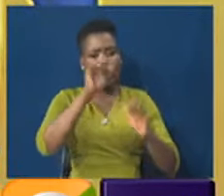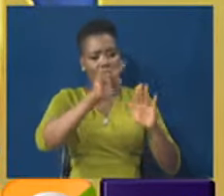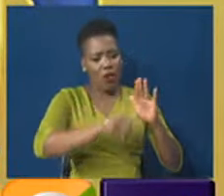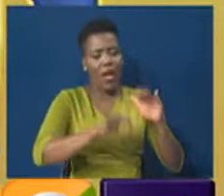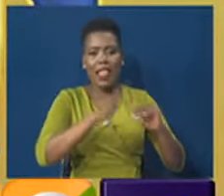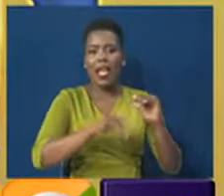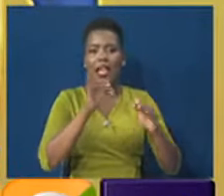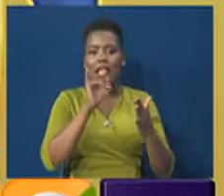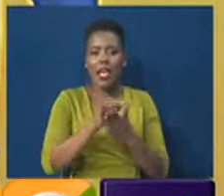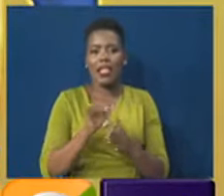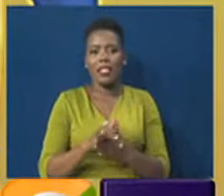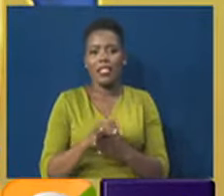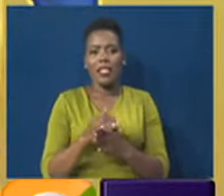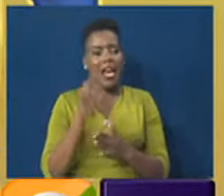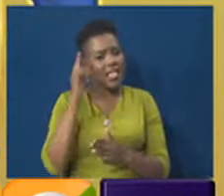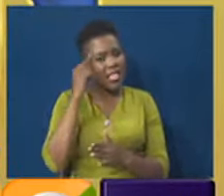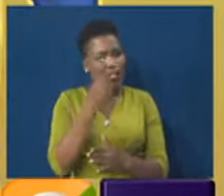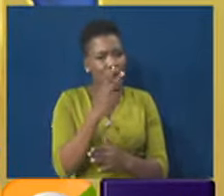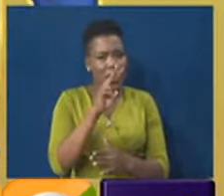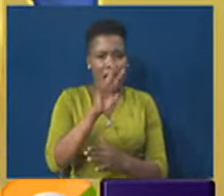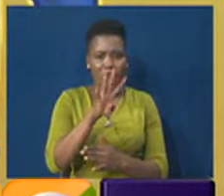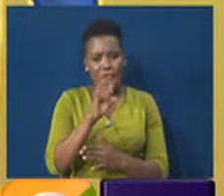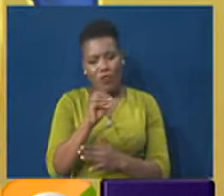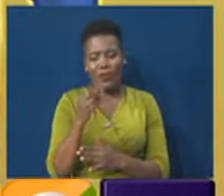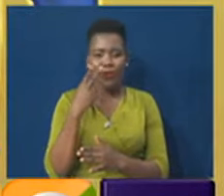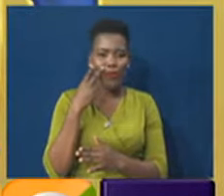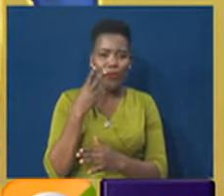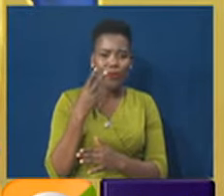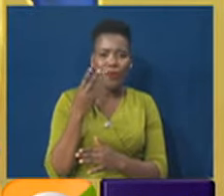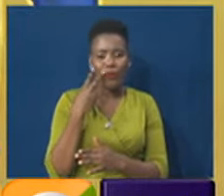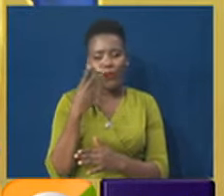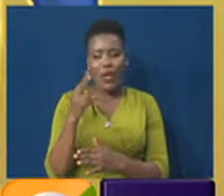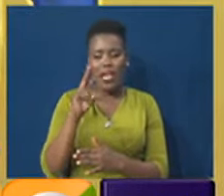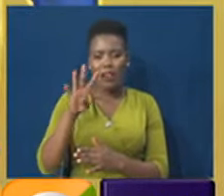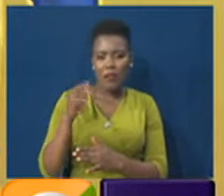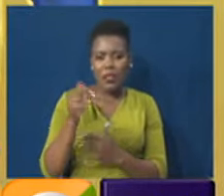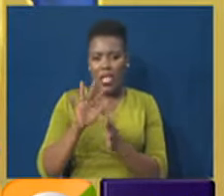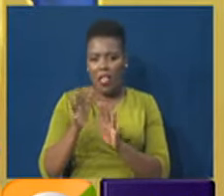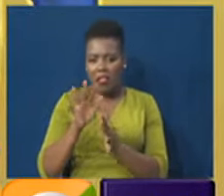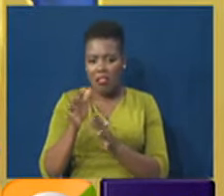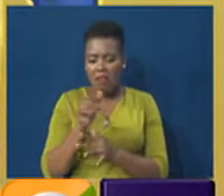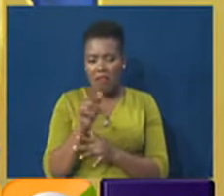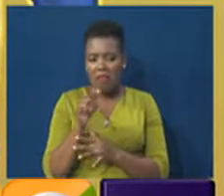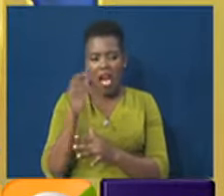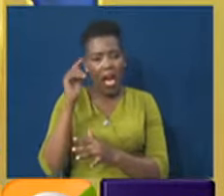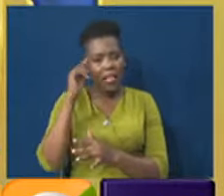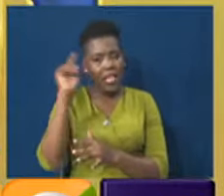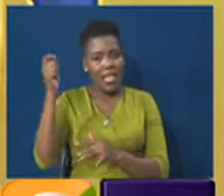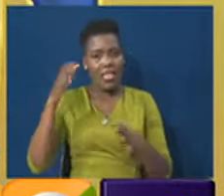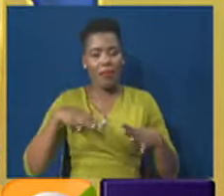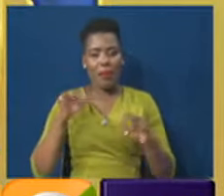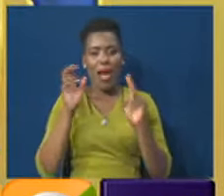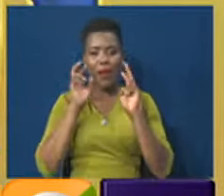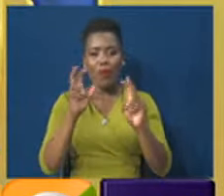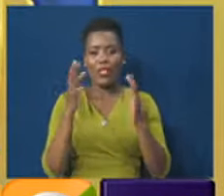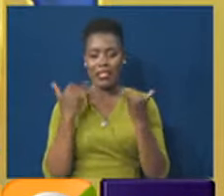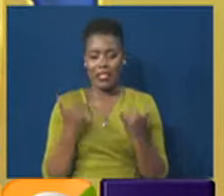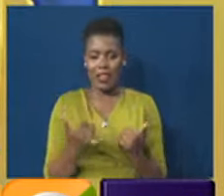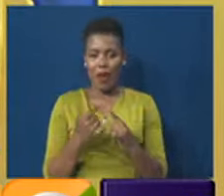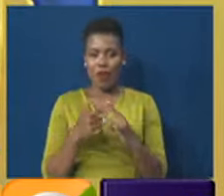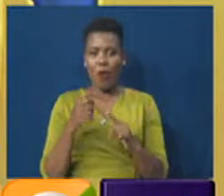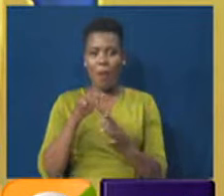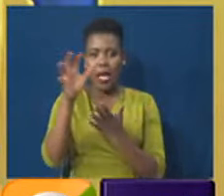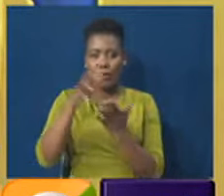240 shillings. 230 yeah? shillings a liter of? Yeah, a liter of edible oil. Mm-hmm. And I'm sure there are some Kenyans who are watching you from a supermarket. So, you